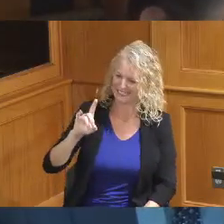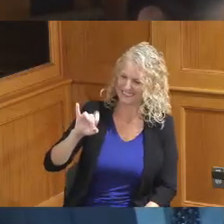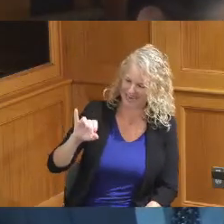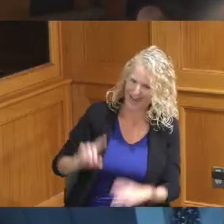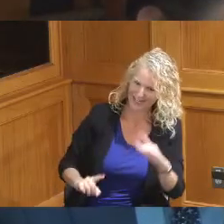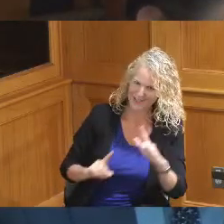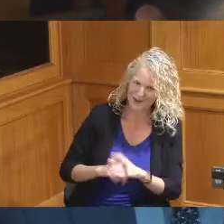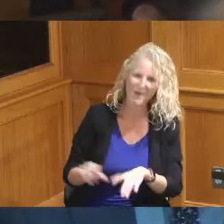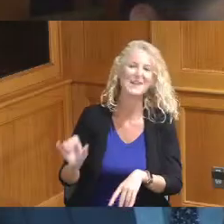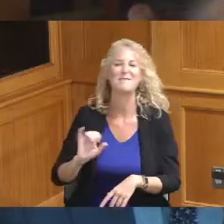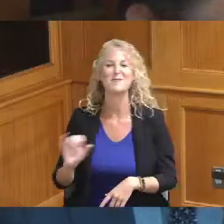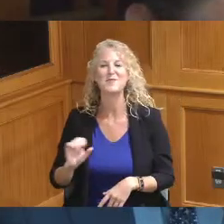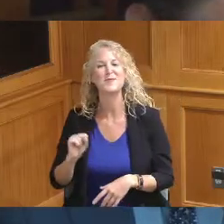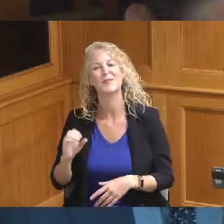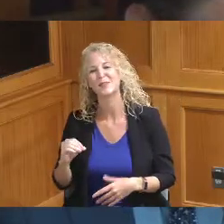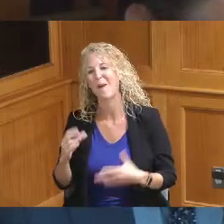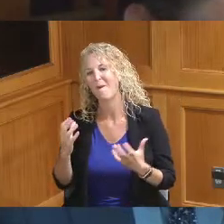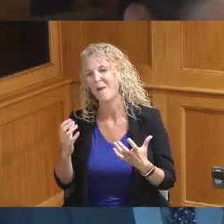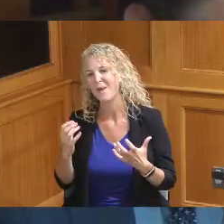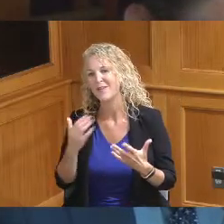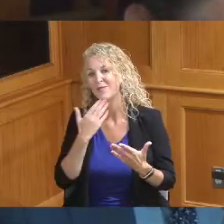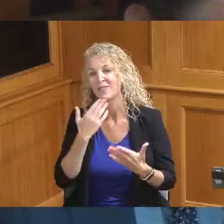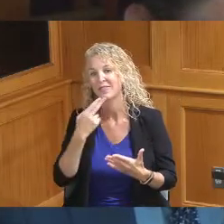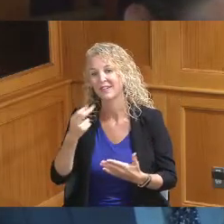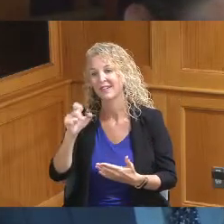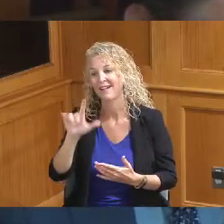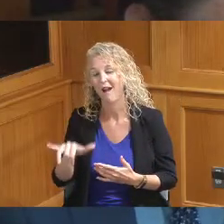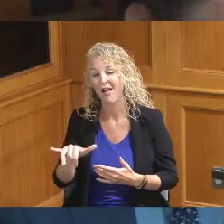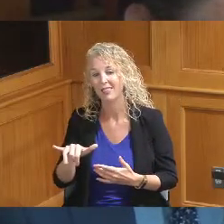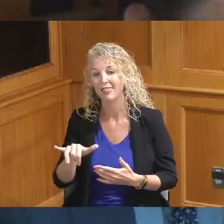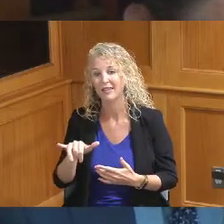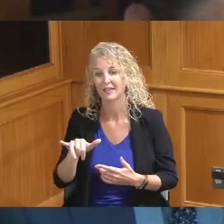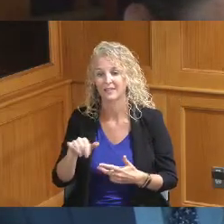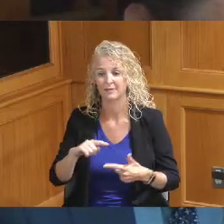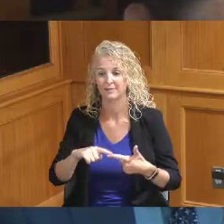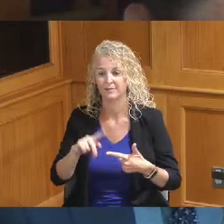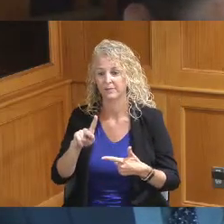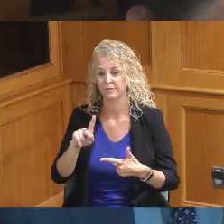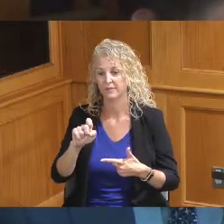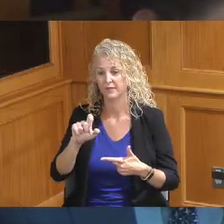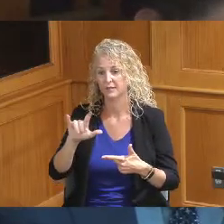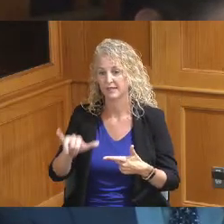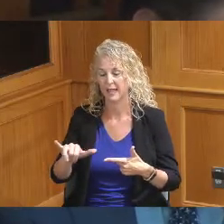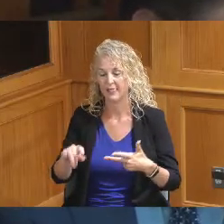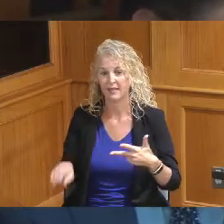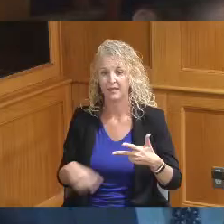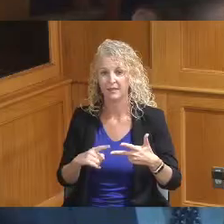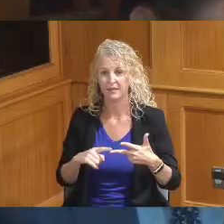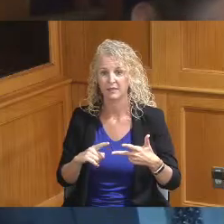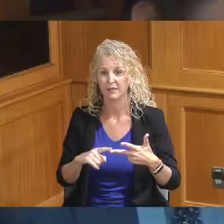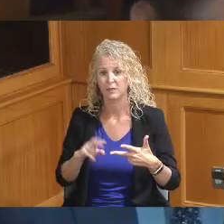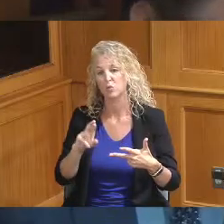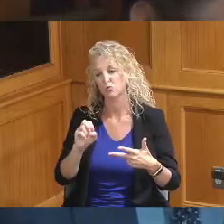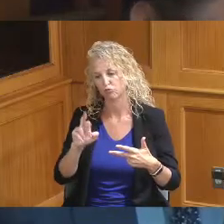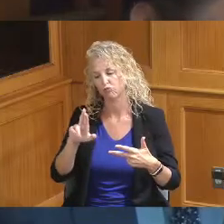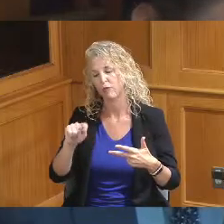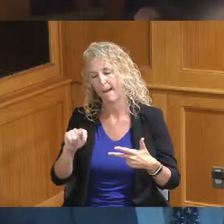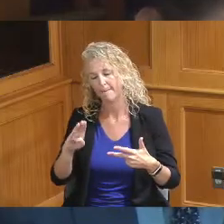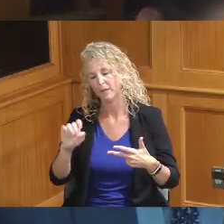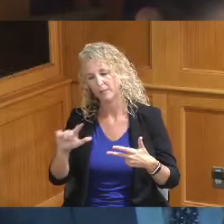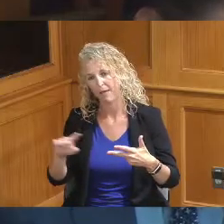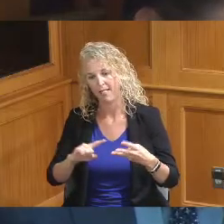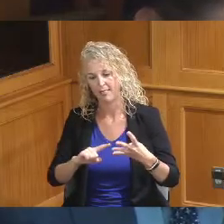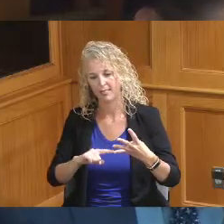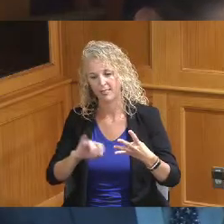ECDI was there. So I want to thank Holly Christman, Kelly Admonson, of course, Robert Bell, Jill